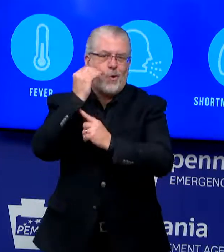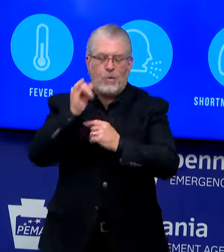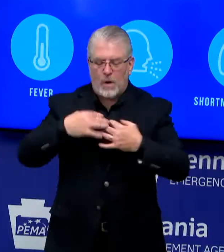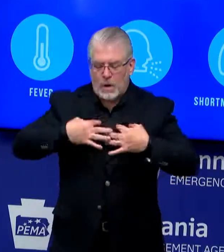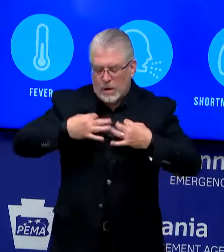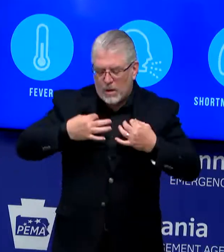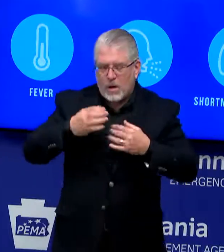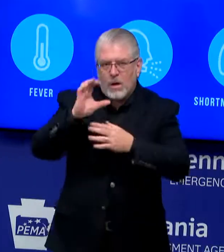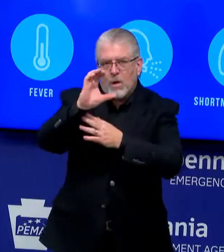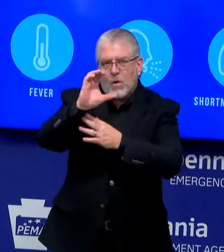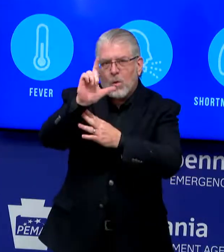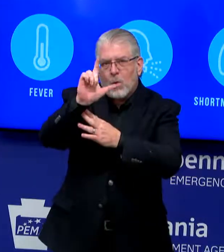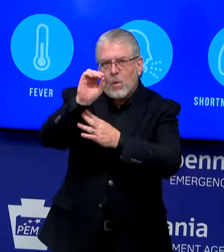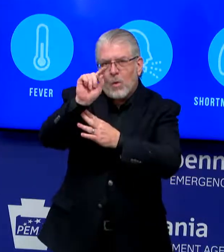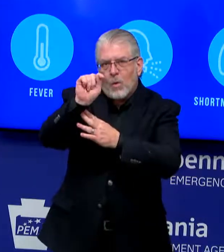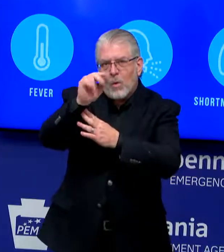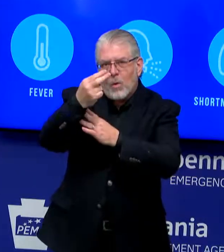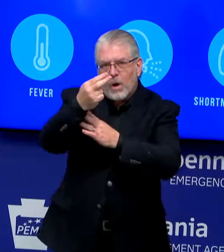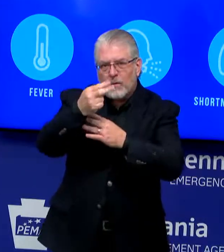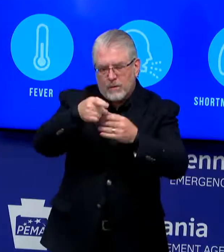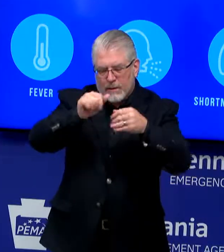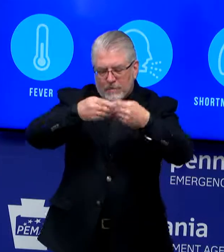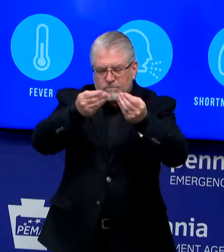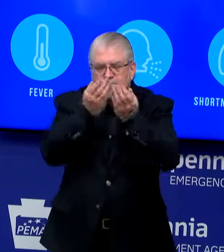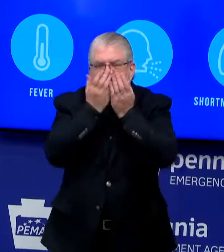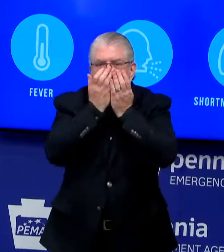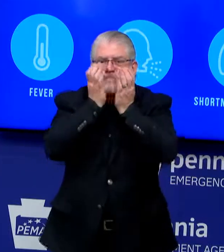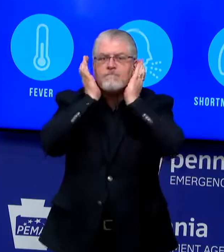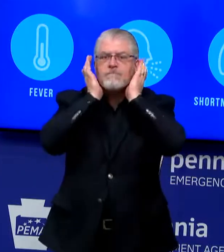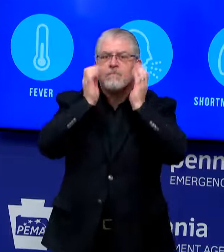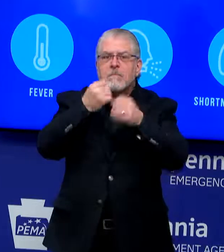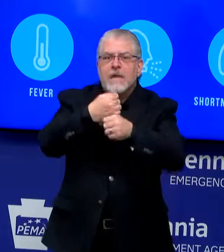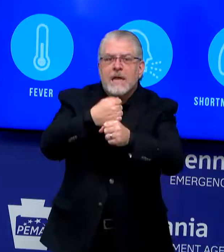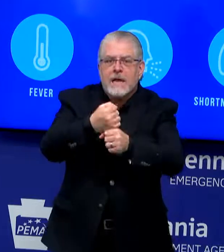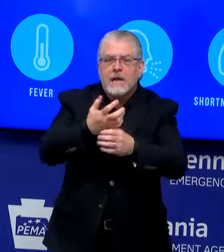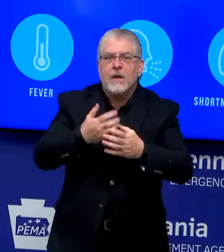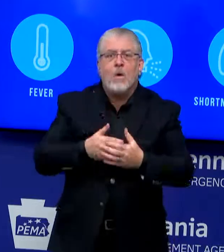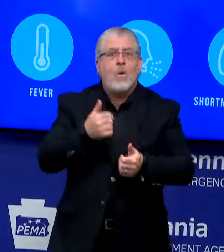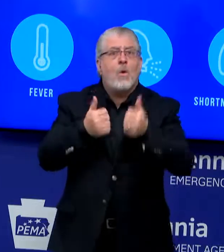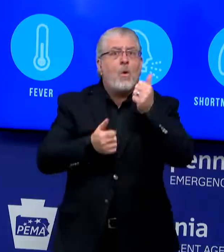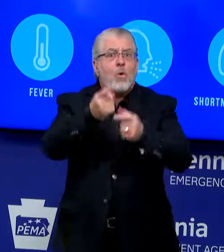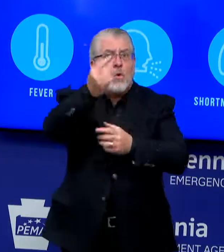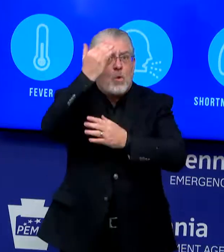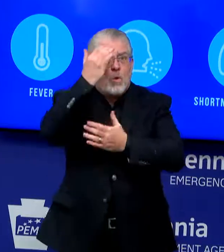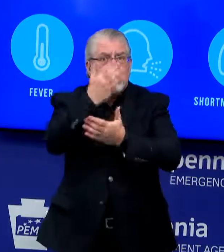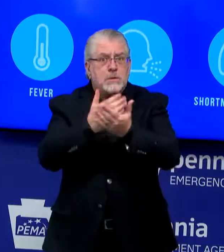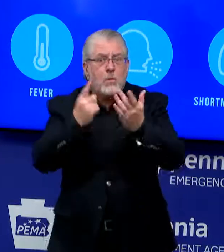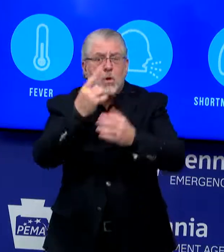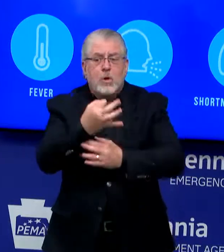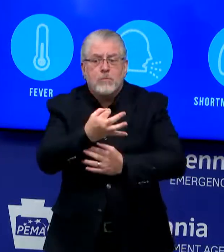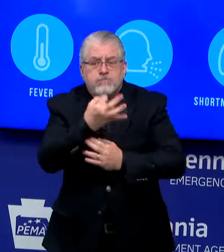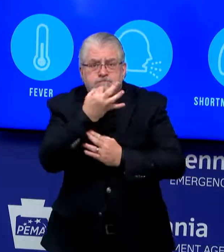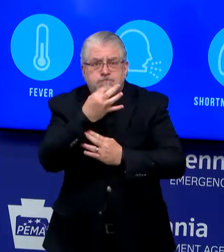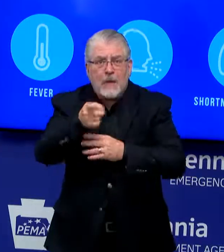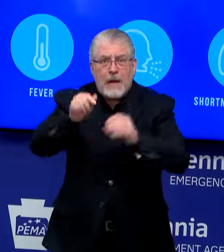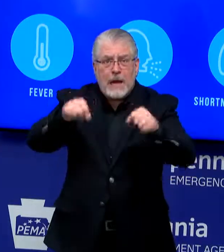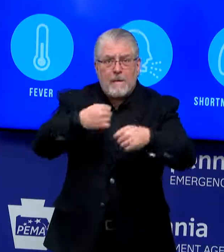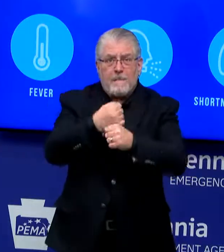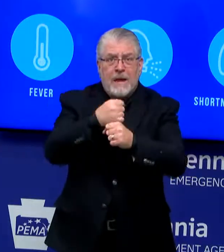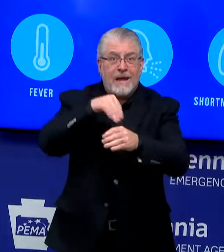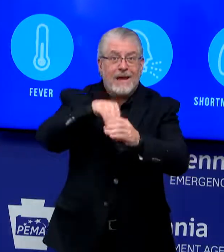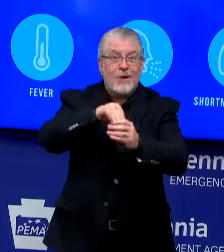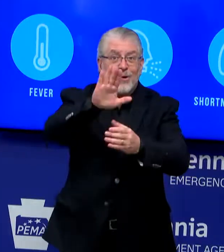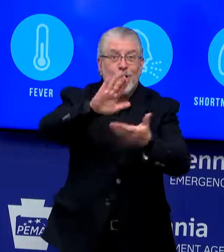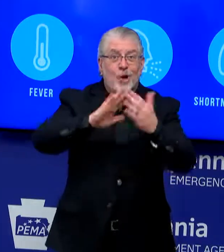how to acquire one from a community member who is making them. Universal masking is expected to be recommended by the